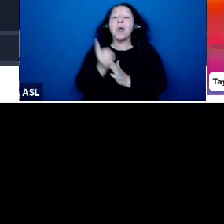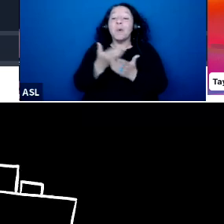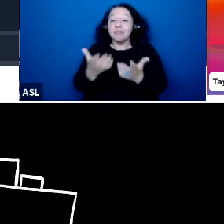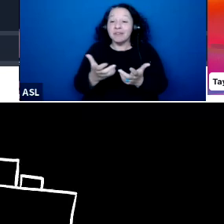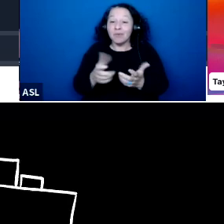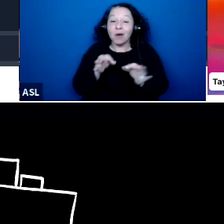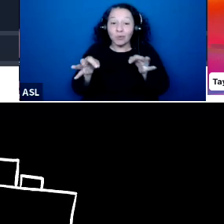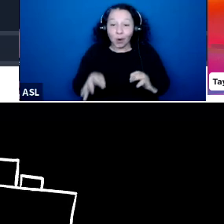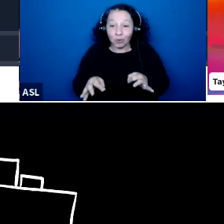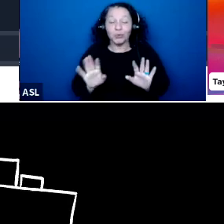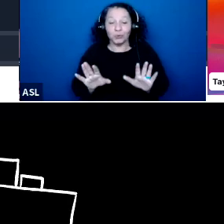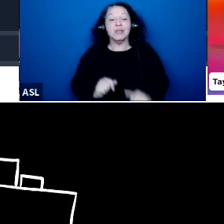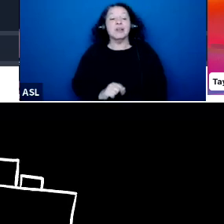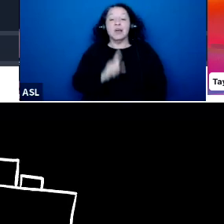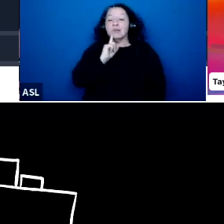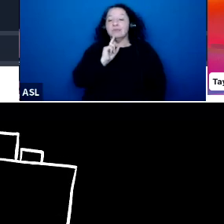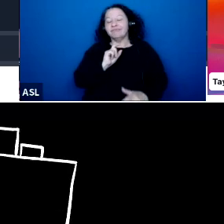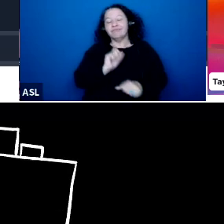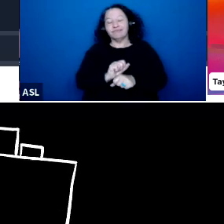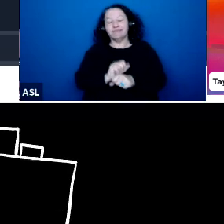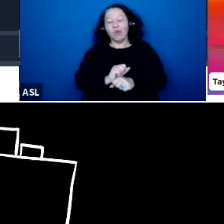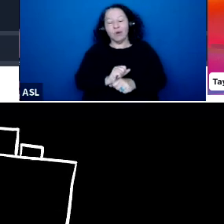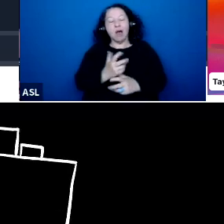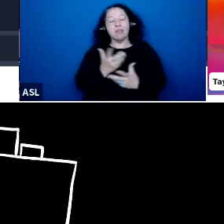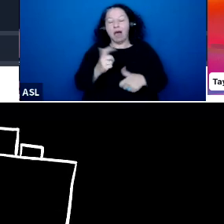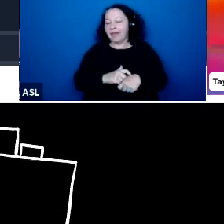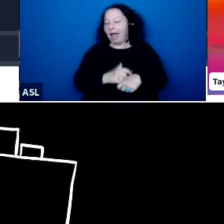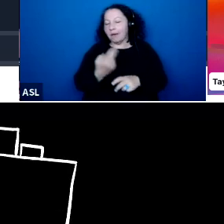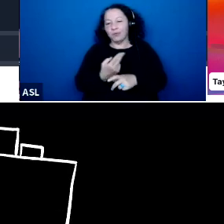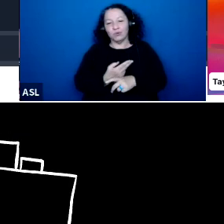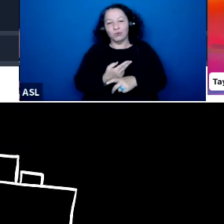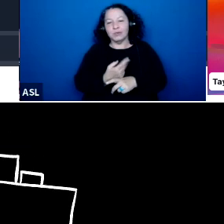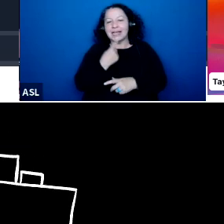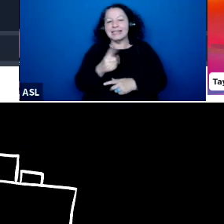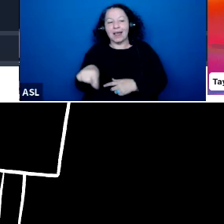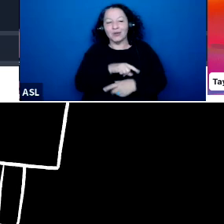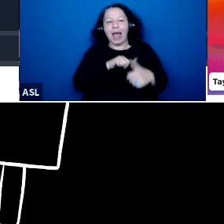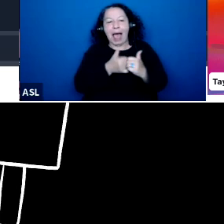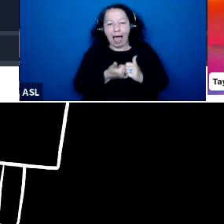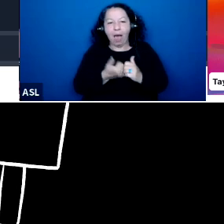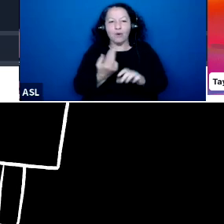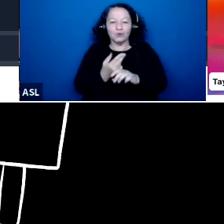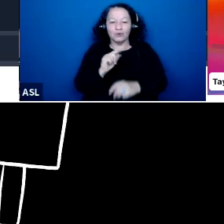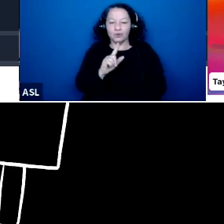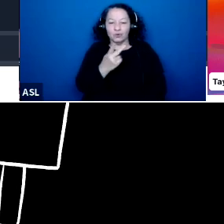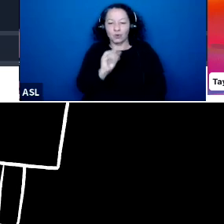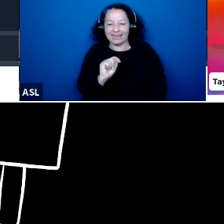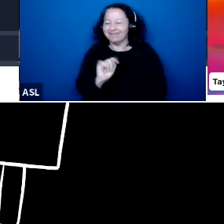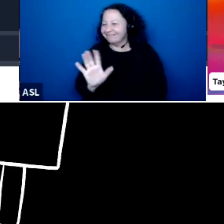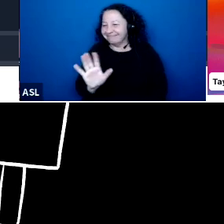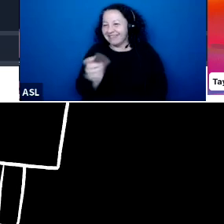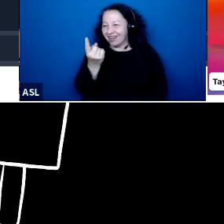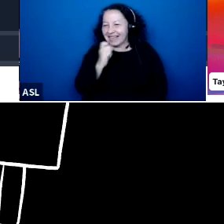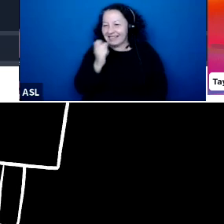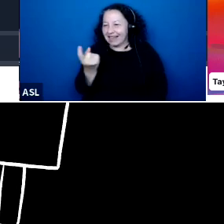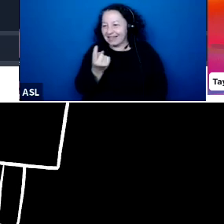things I wanted to walk through was we spend a lot of time telling you how to use the toolkit, right? This is not a toolkit. This